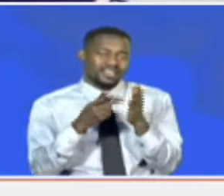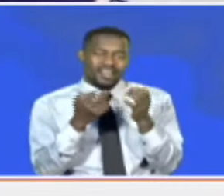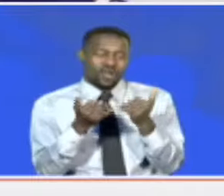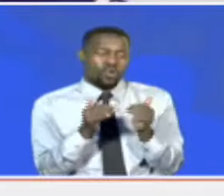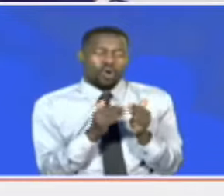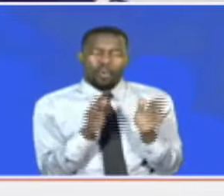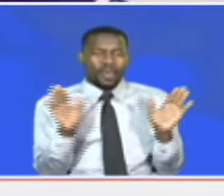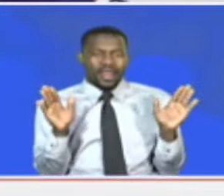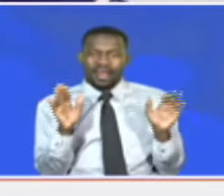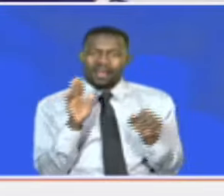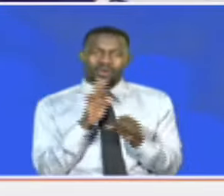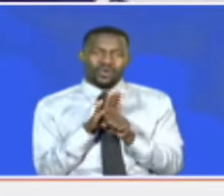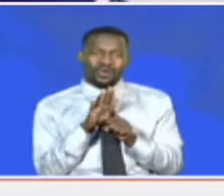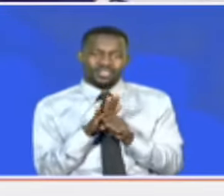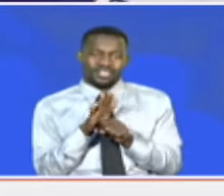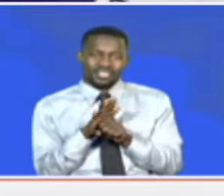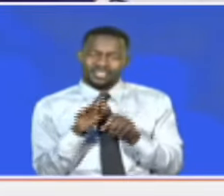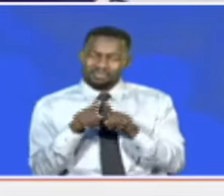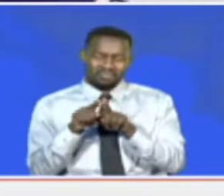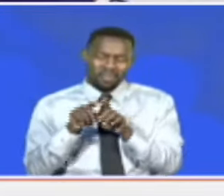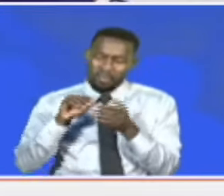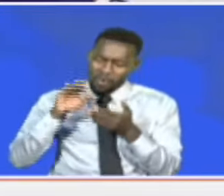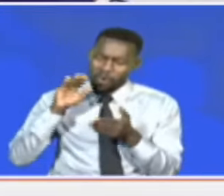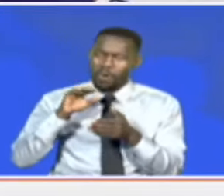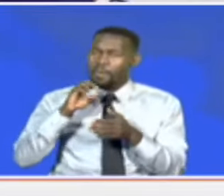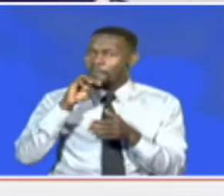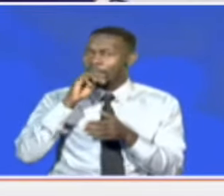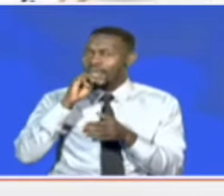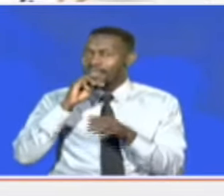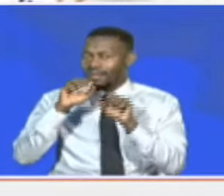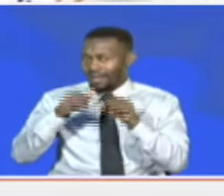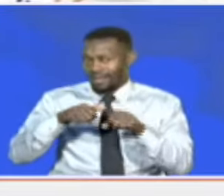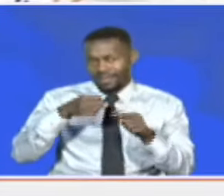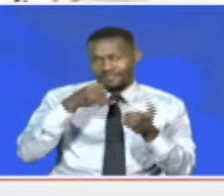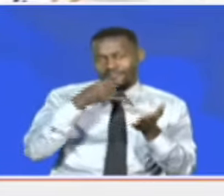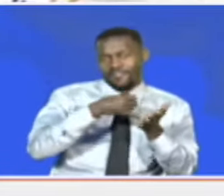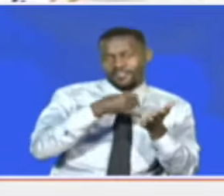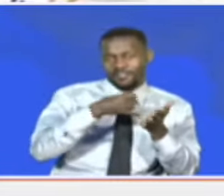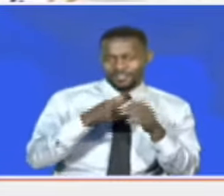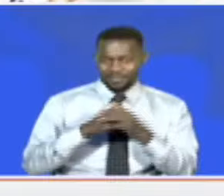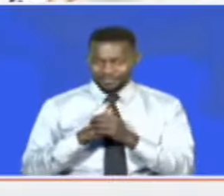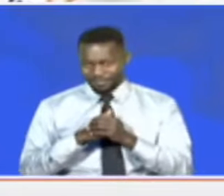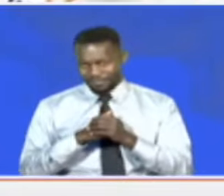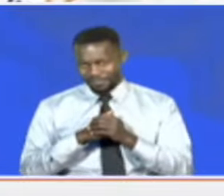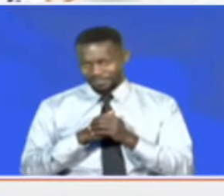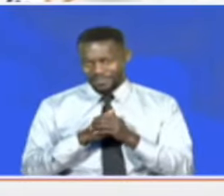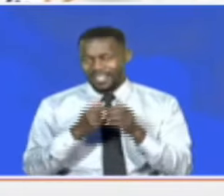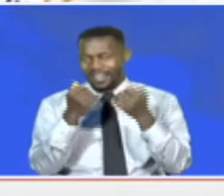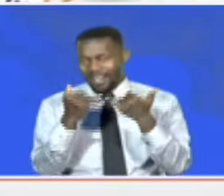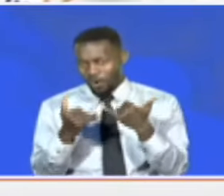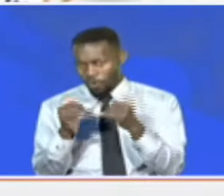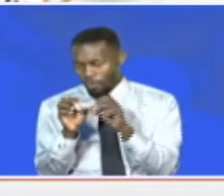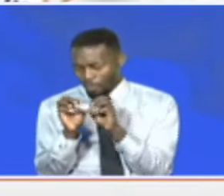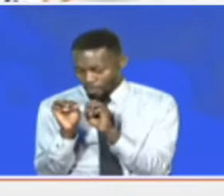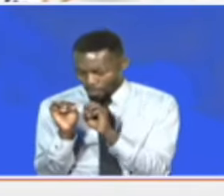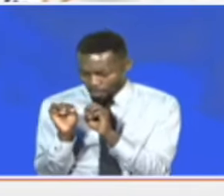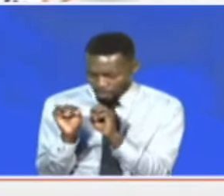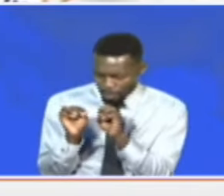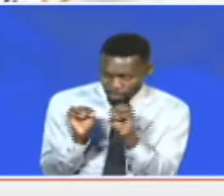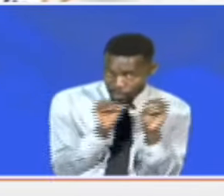continue to open up for males to do HR and to excel in it. We are transitioning